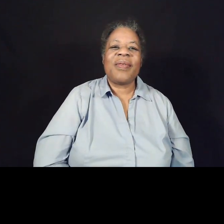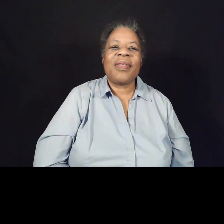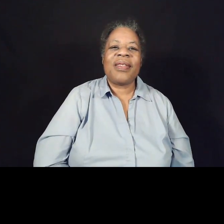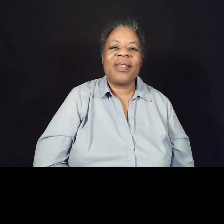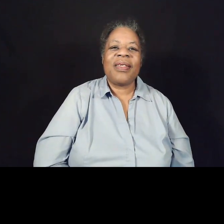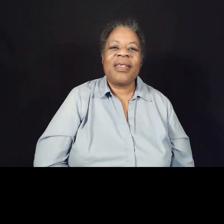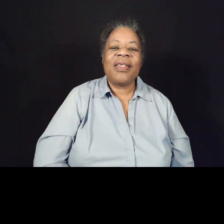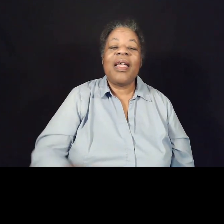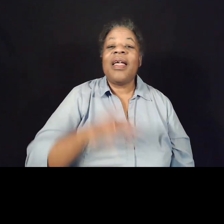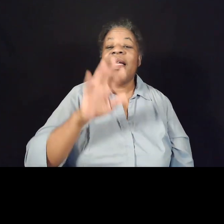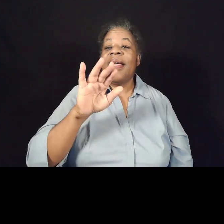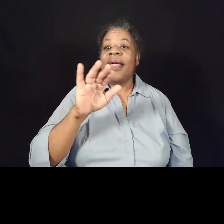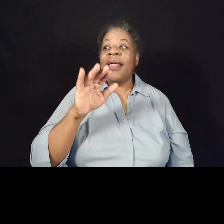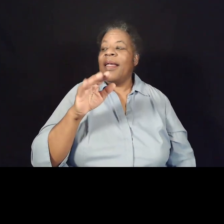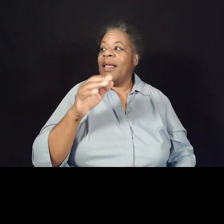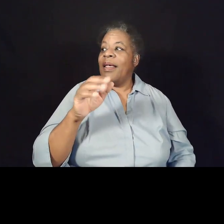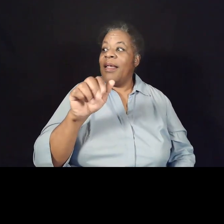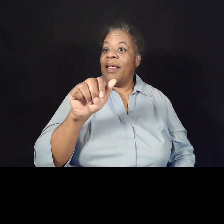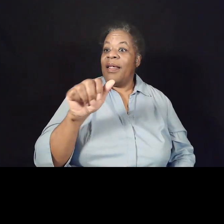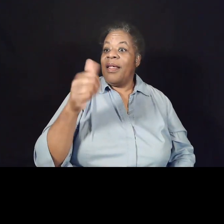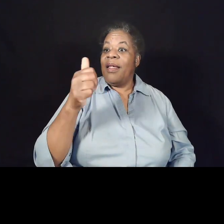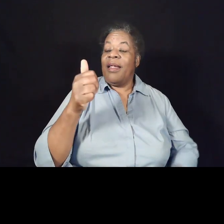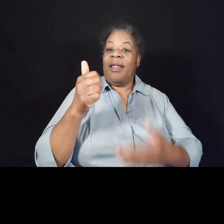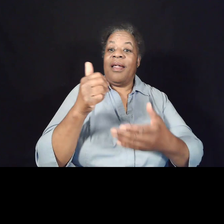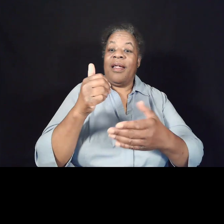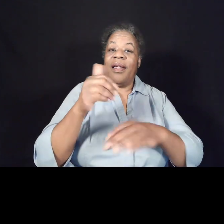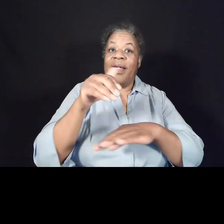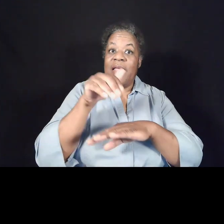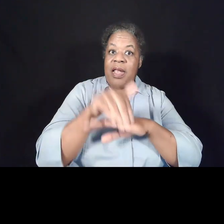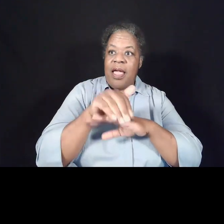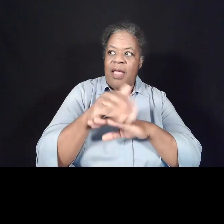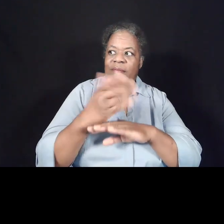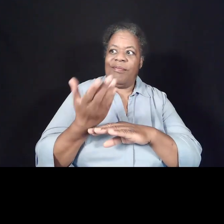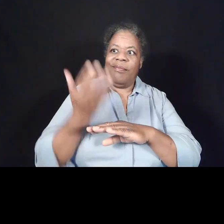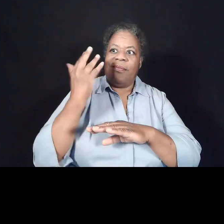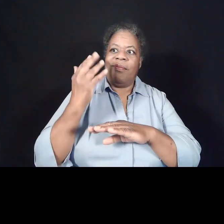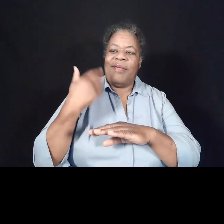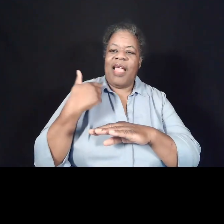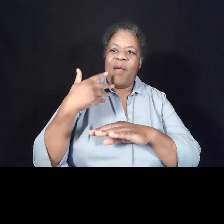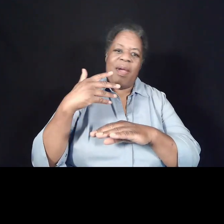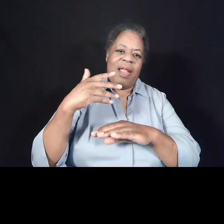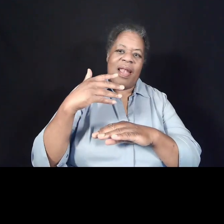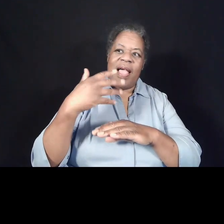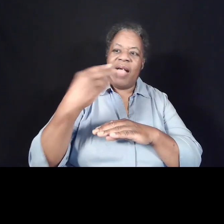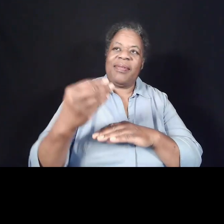I went out on the porch the other night, just before going to bed, looking up at the sky,